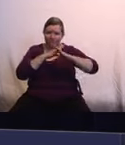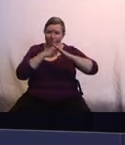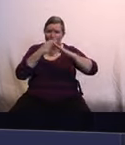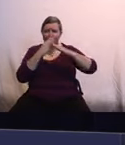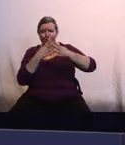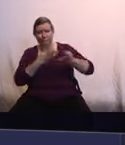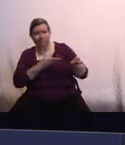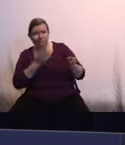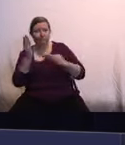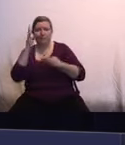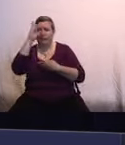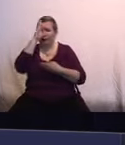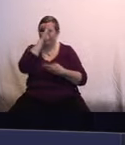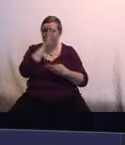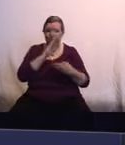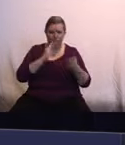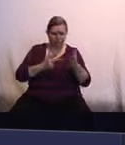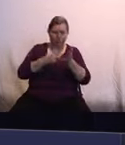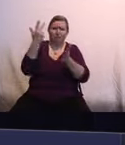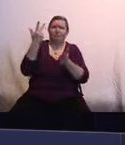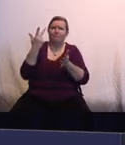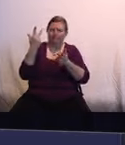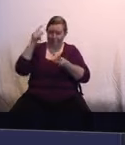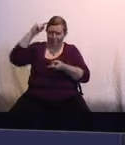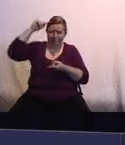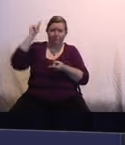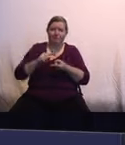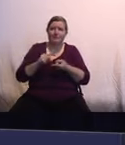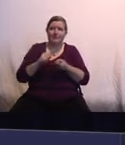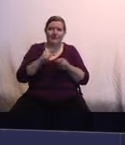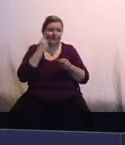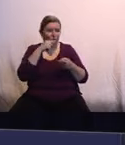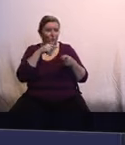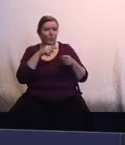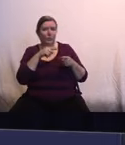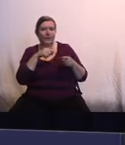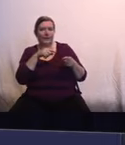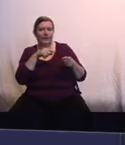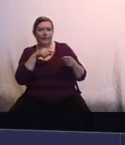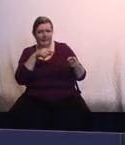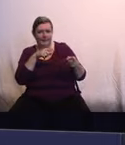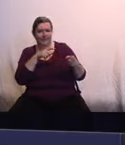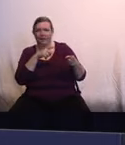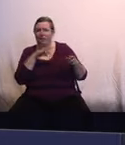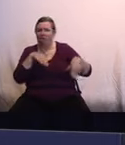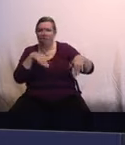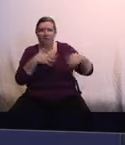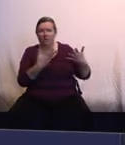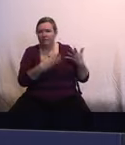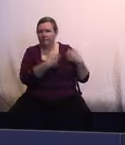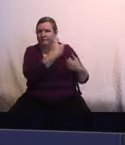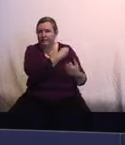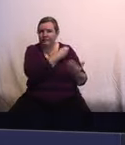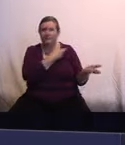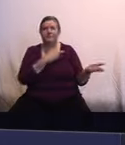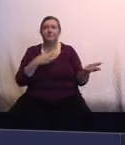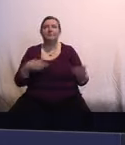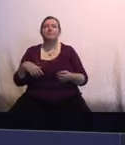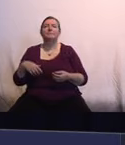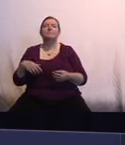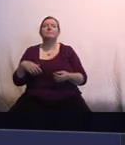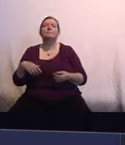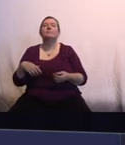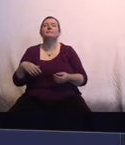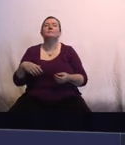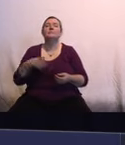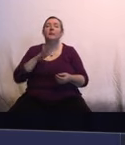have only received their first 2 doses. It is also important that those who are 5 years of age